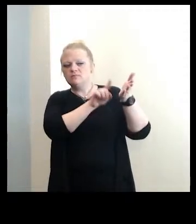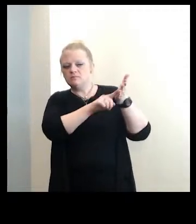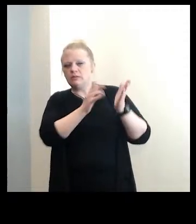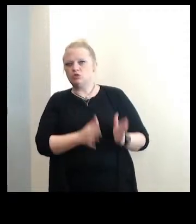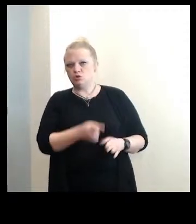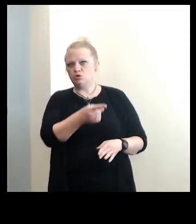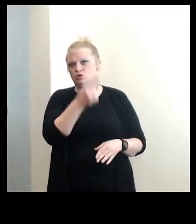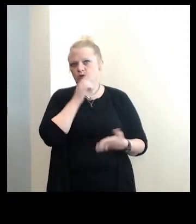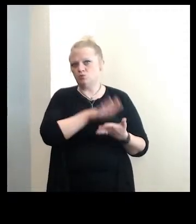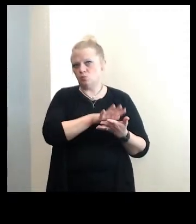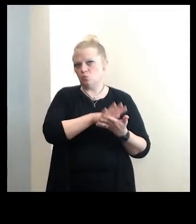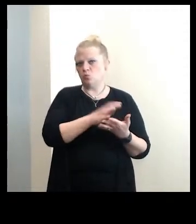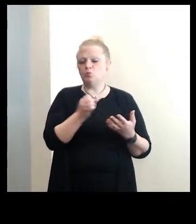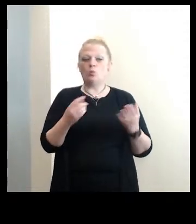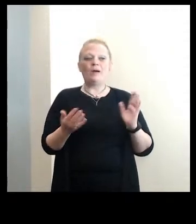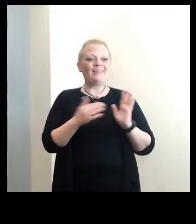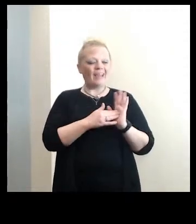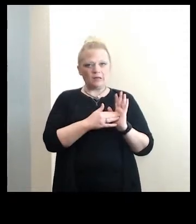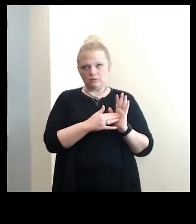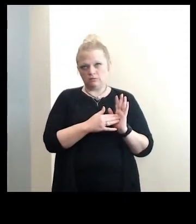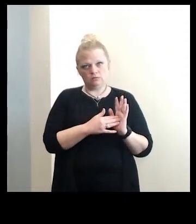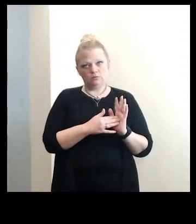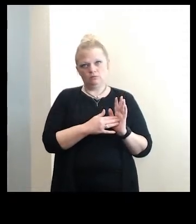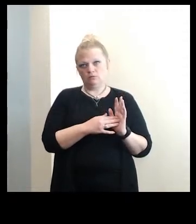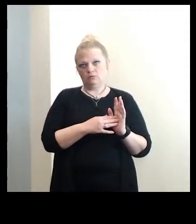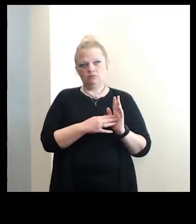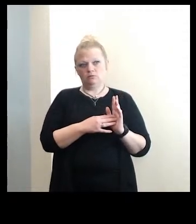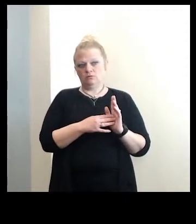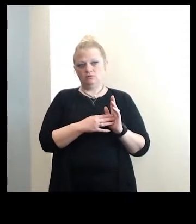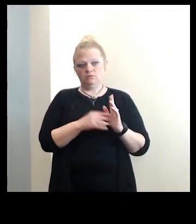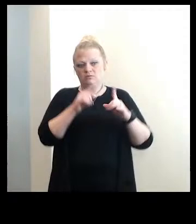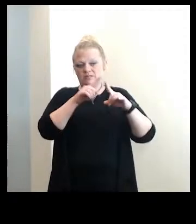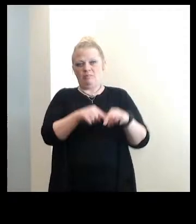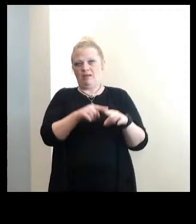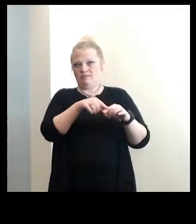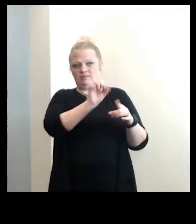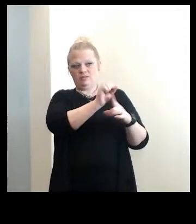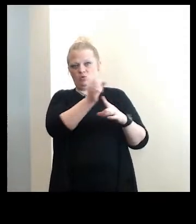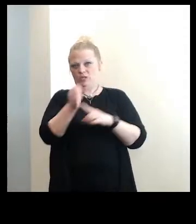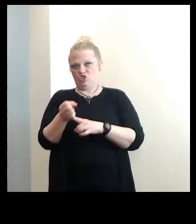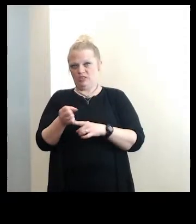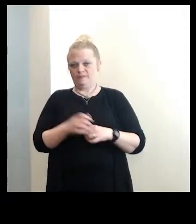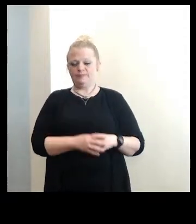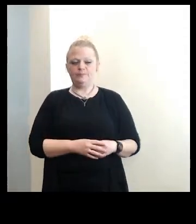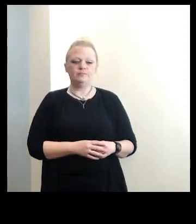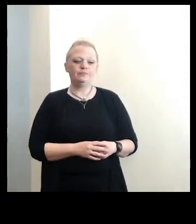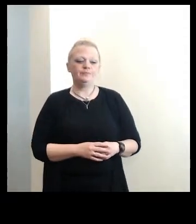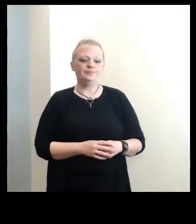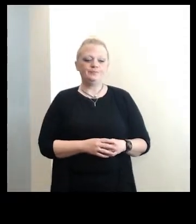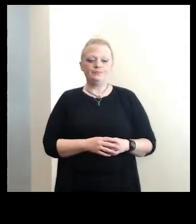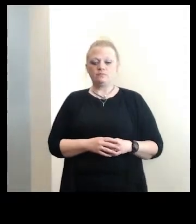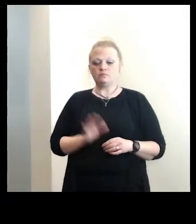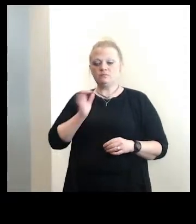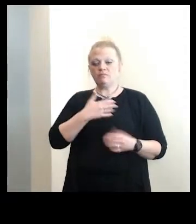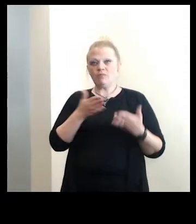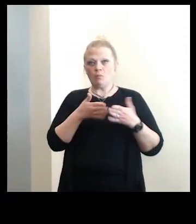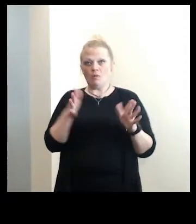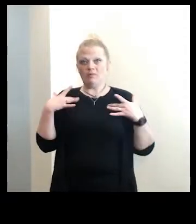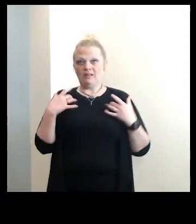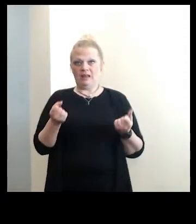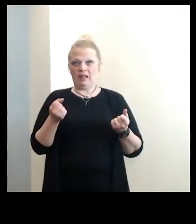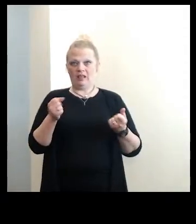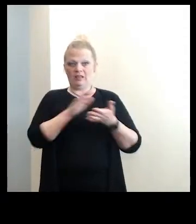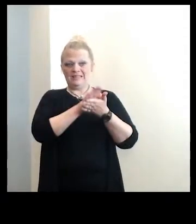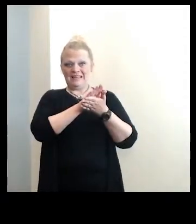schools. So again, a lot of that really involves around case investigations. And then our public health sanitarians are